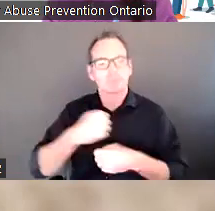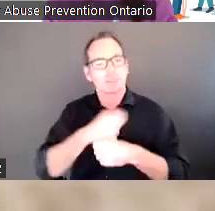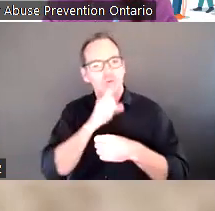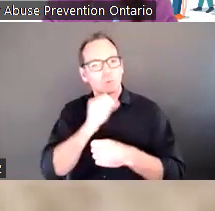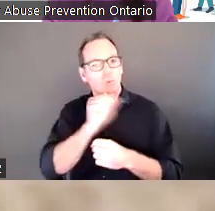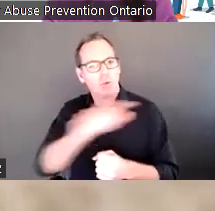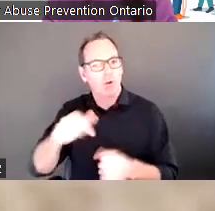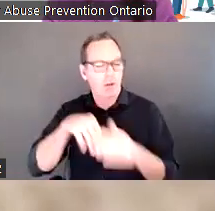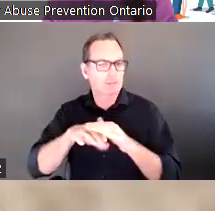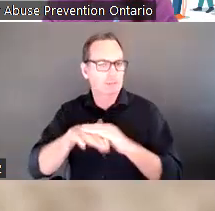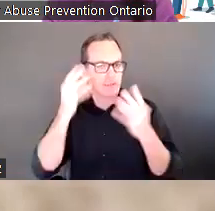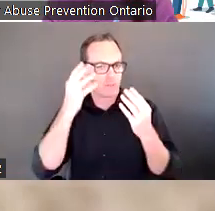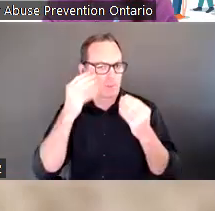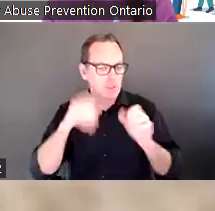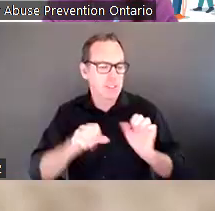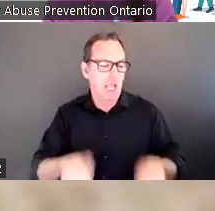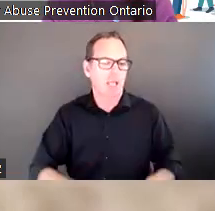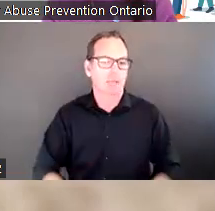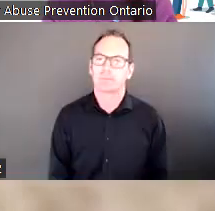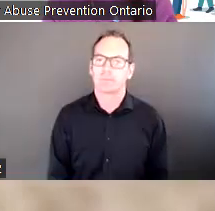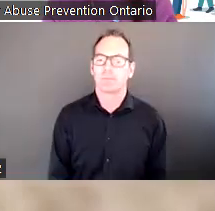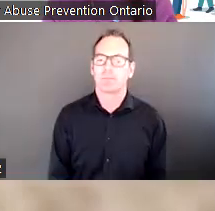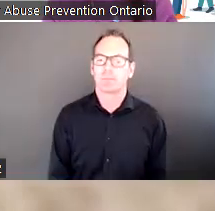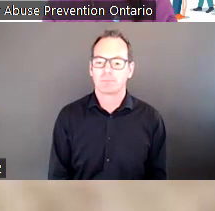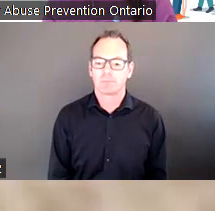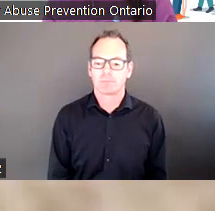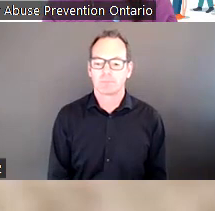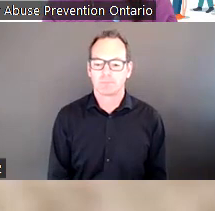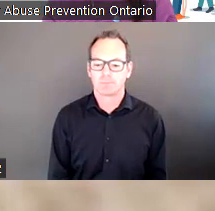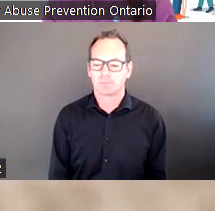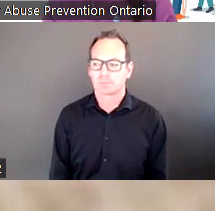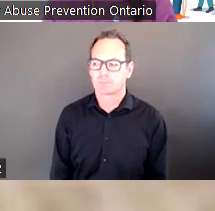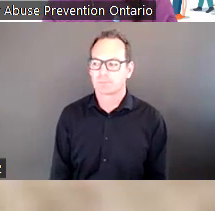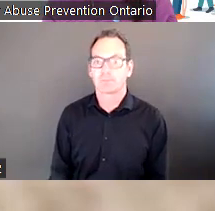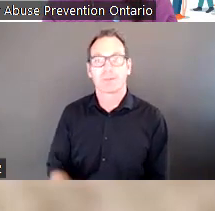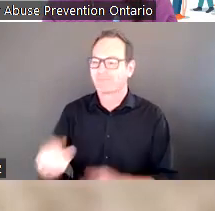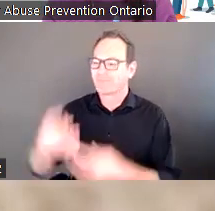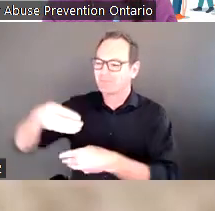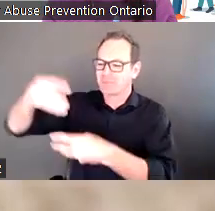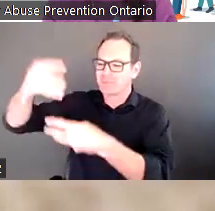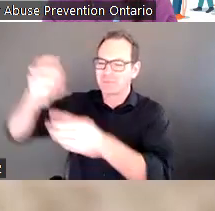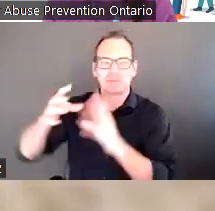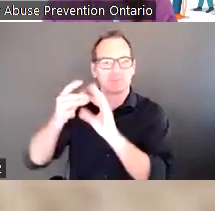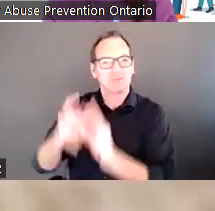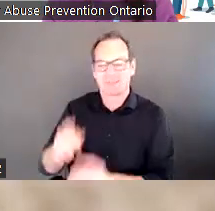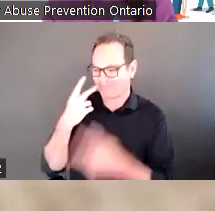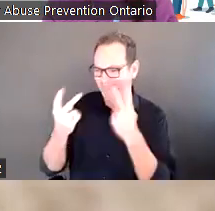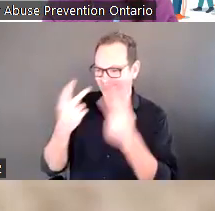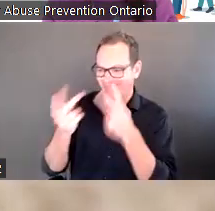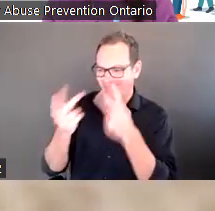information. And we have lots of nice comments coming back from everyone, so we do appreciate that as